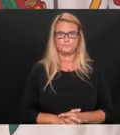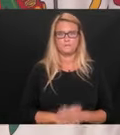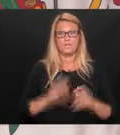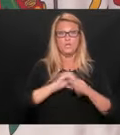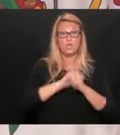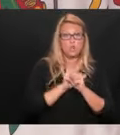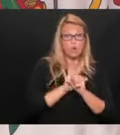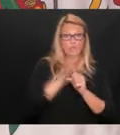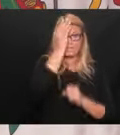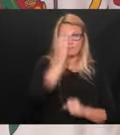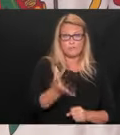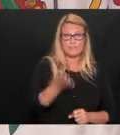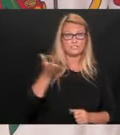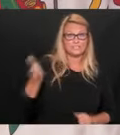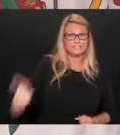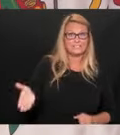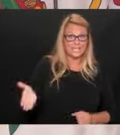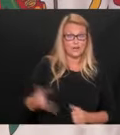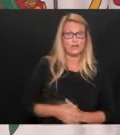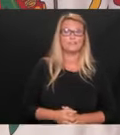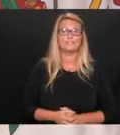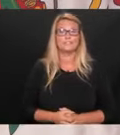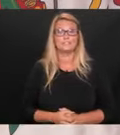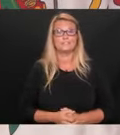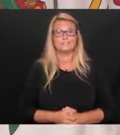information's up there on our vaccine info line.